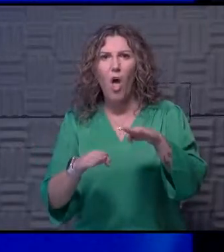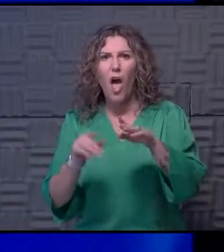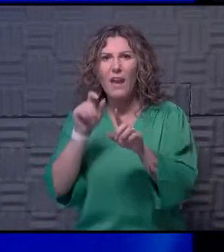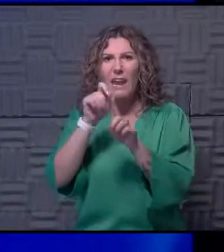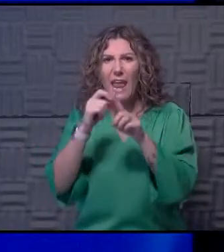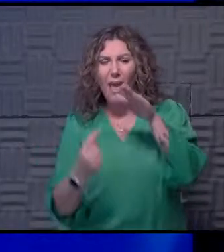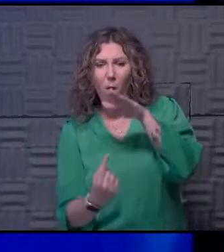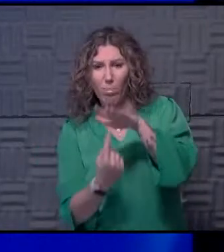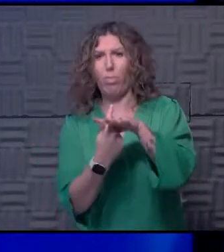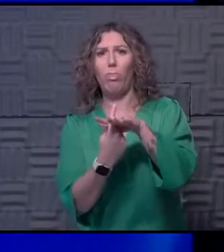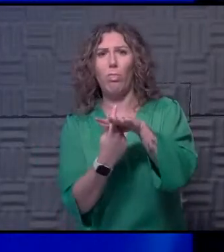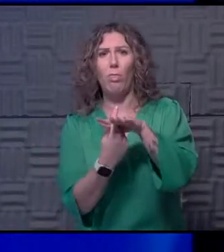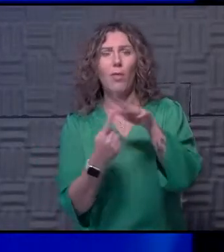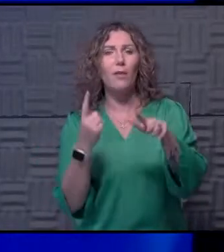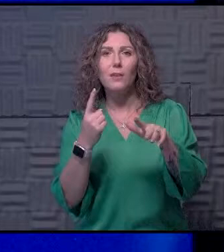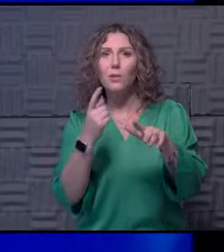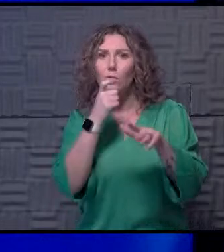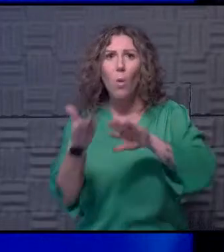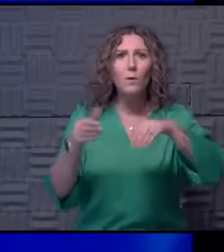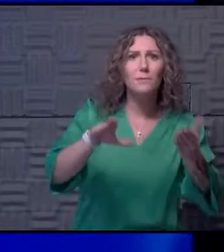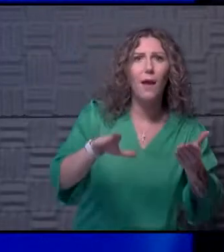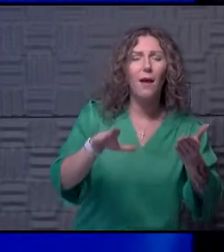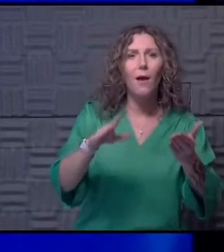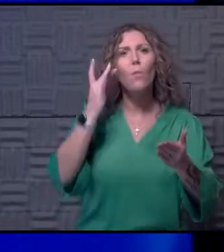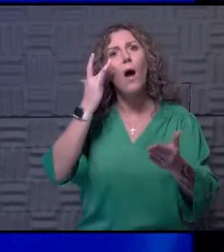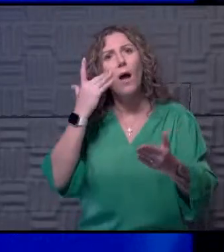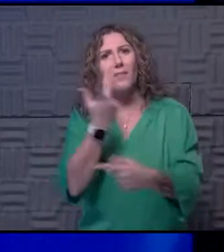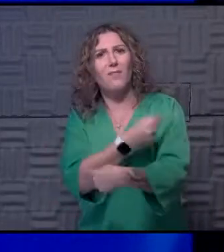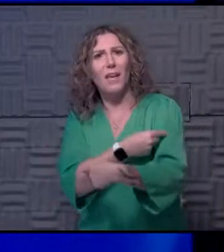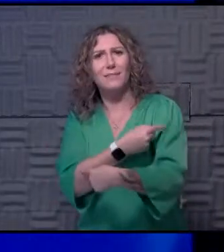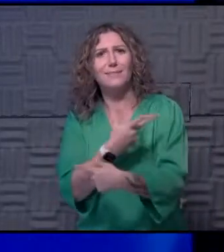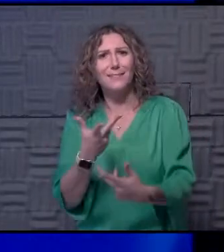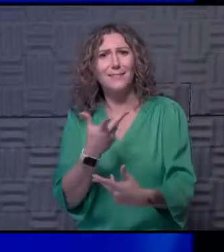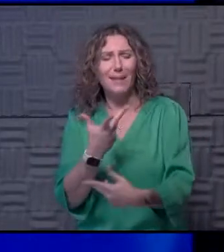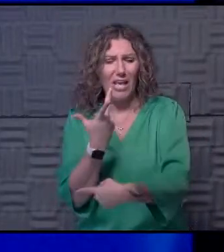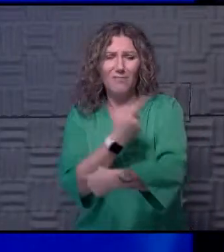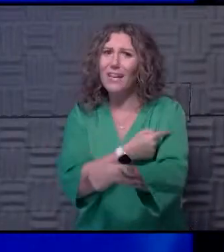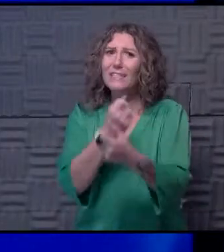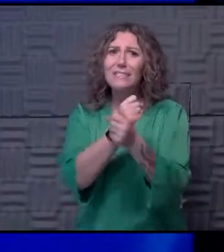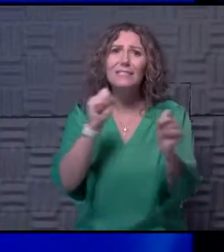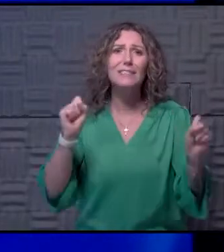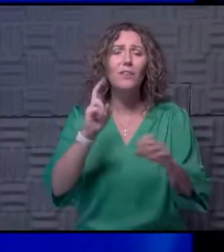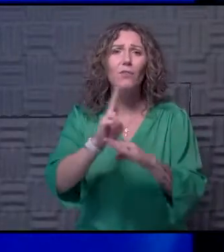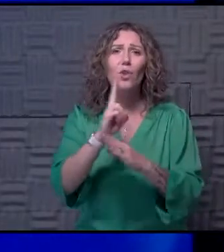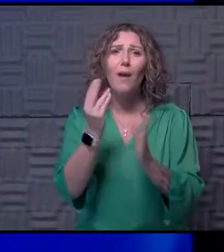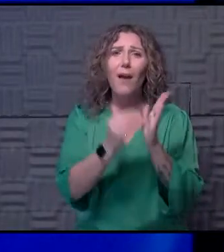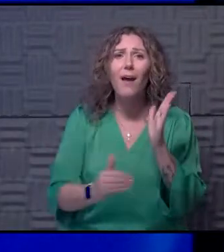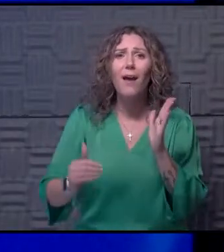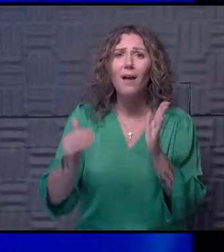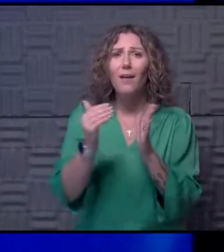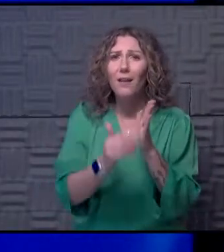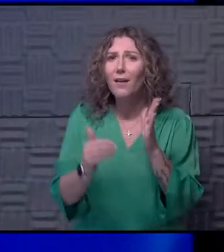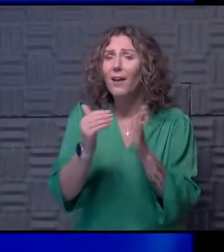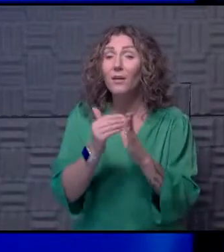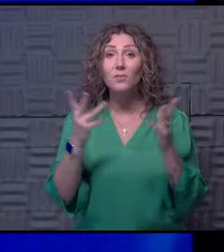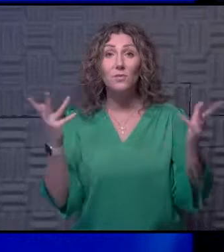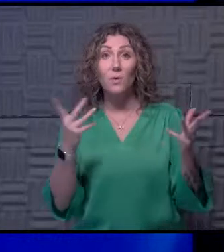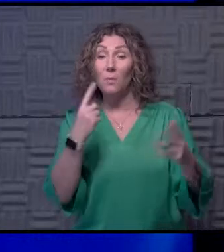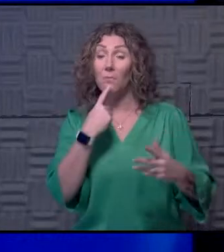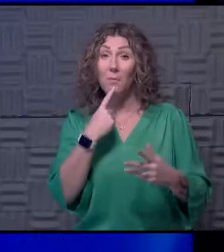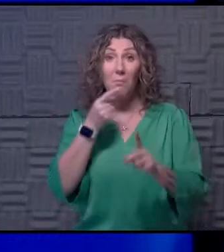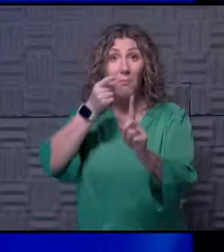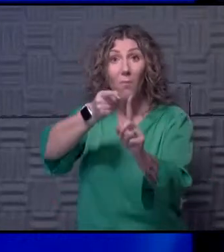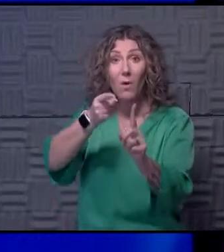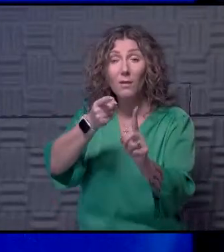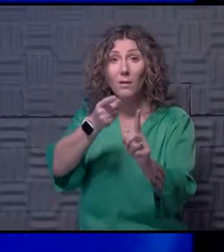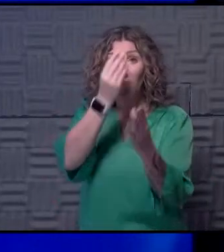vaccinated. Vaccines are safe, and they have been used time and time again. So what I would say to you is